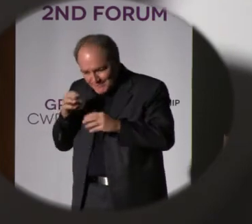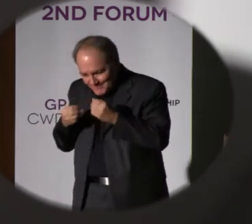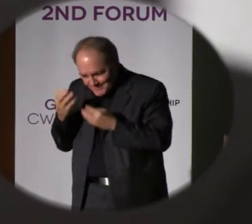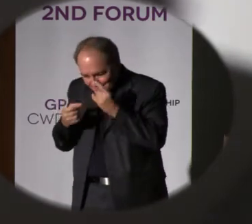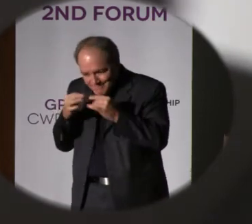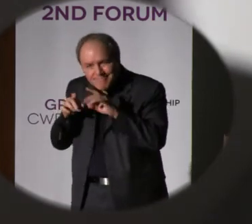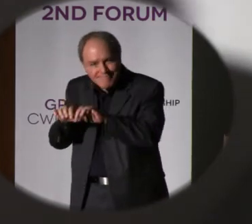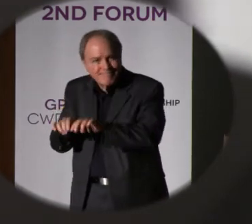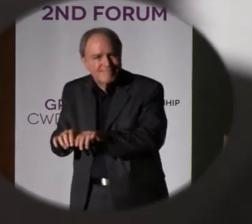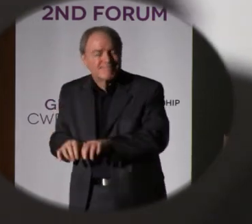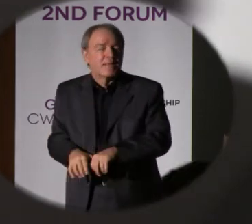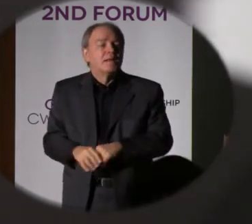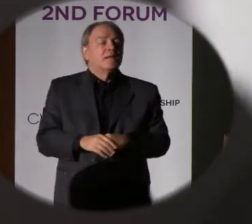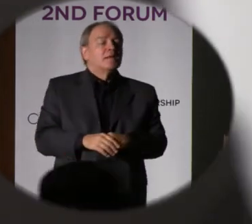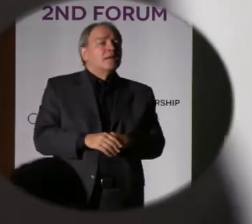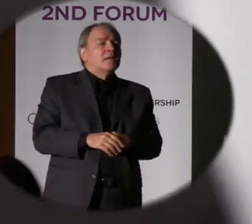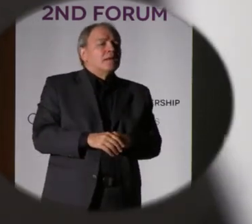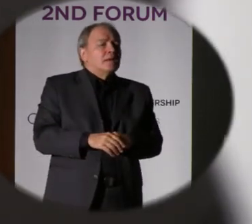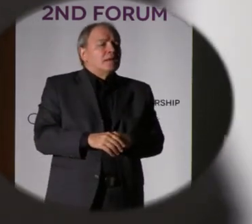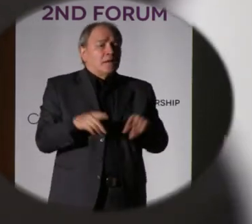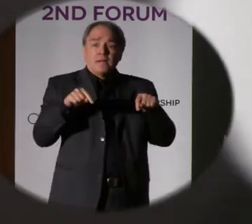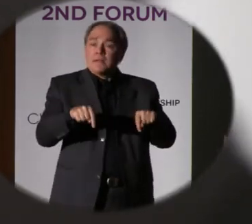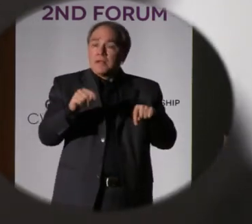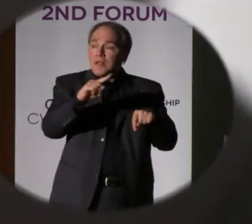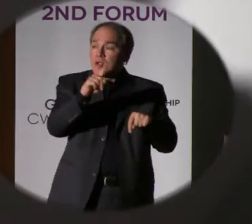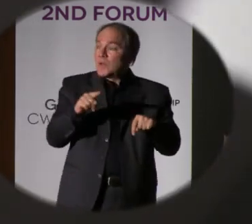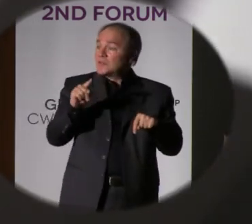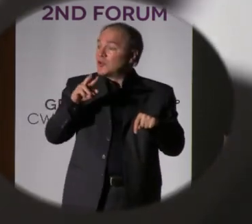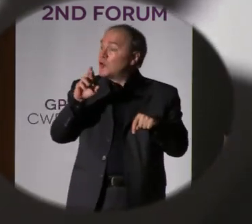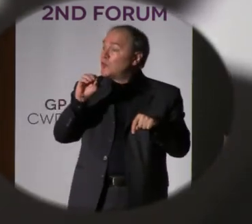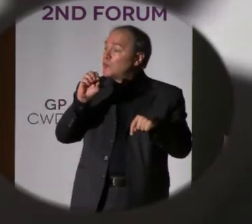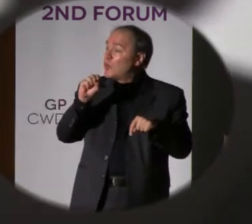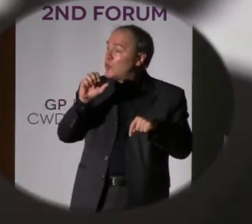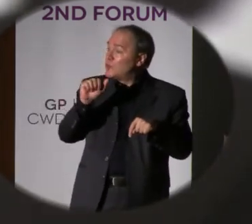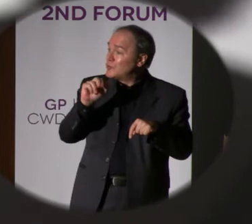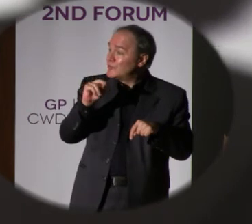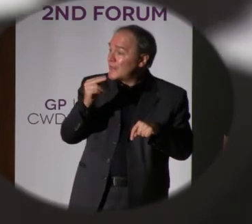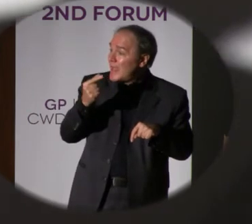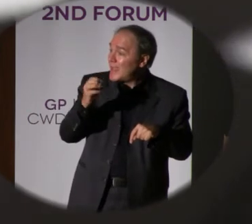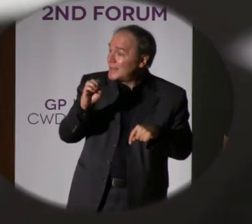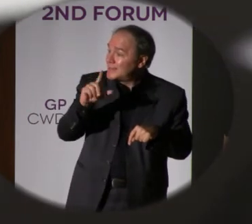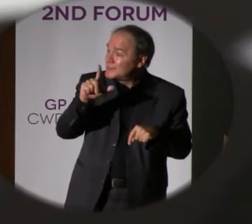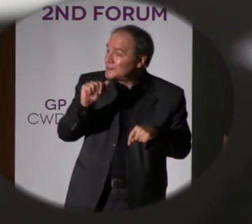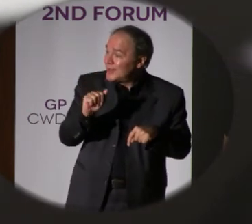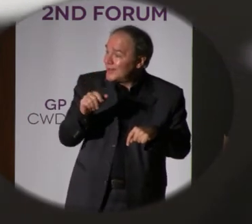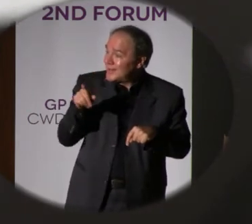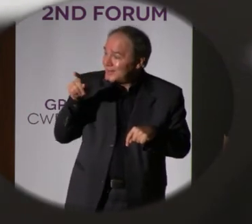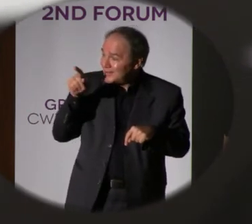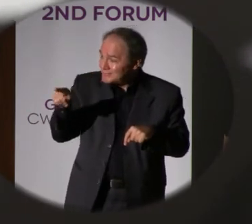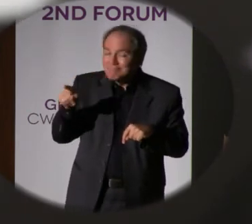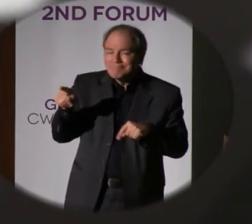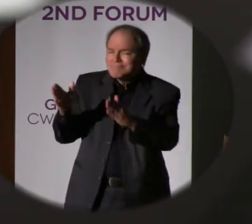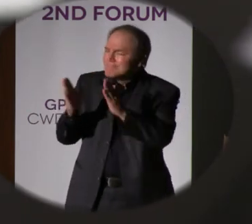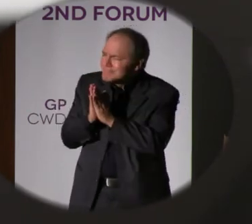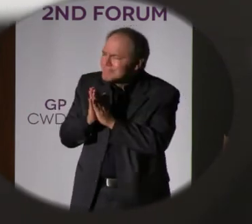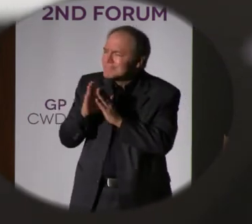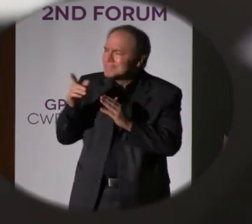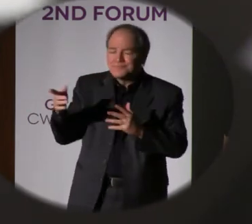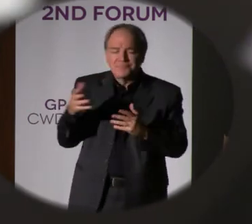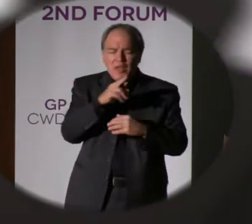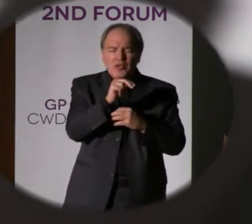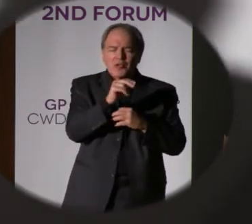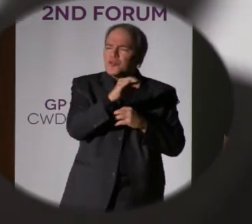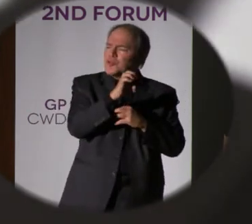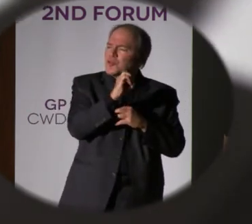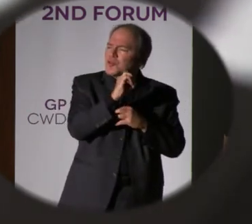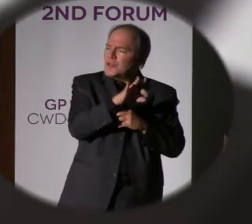weeks. This is a question to, I guess, Adzalla. And it says, what can UNICEF do to support governments in developing countries